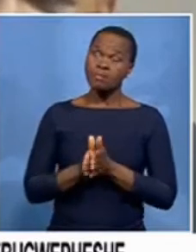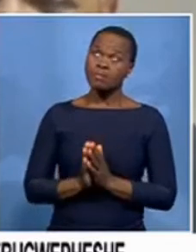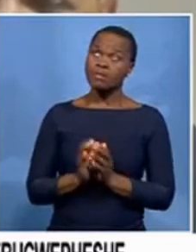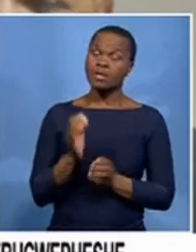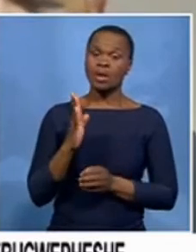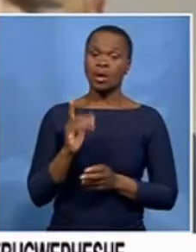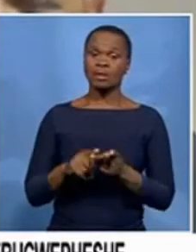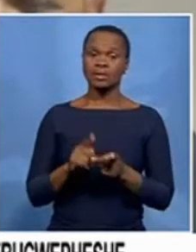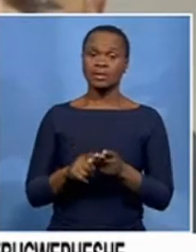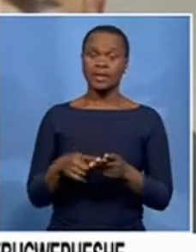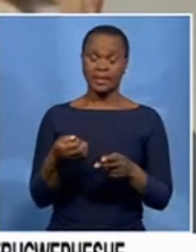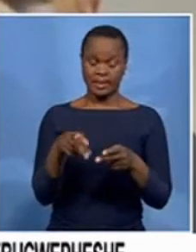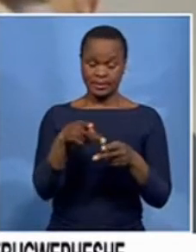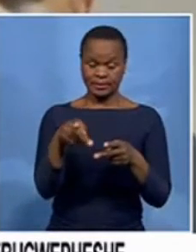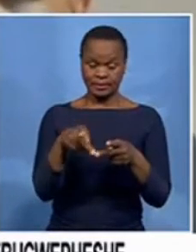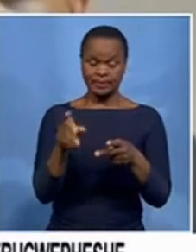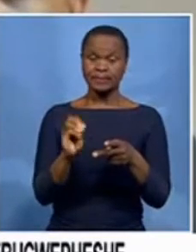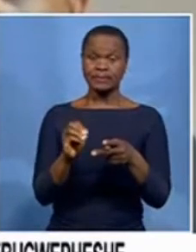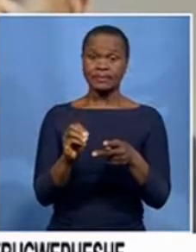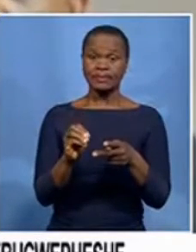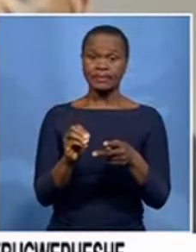of reliefs before your lordship.